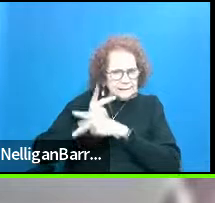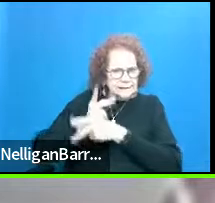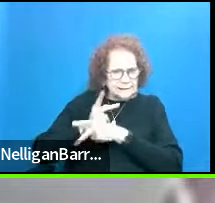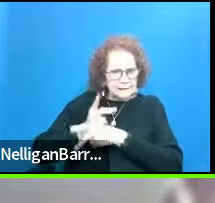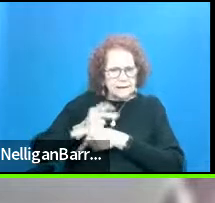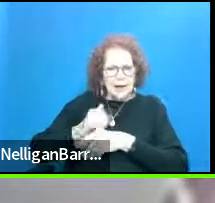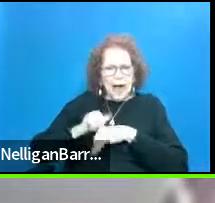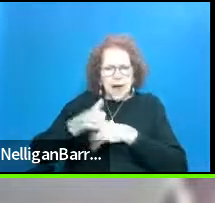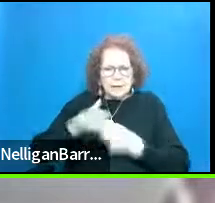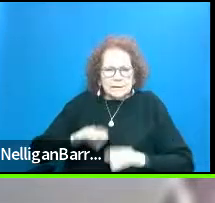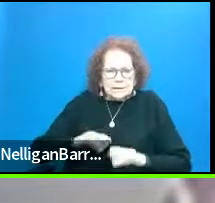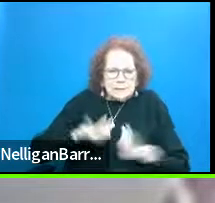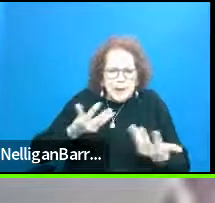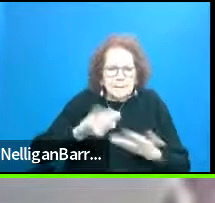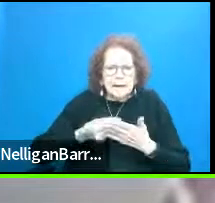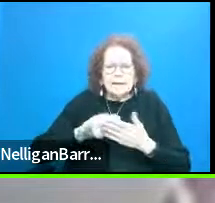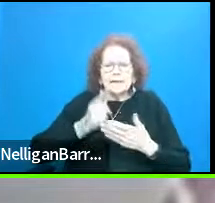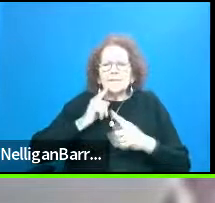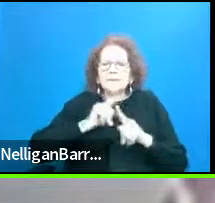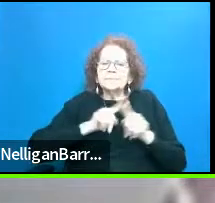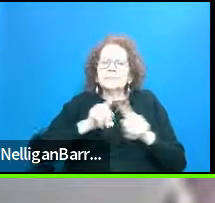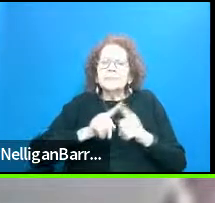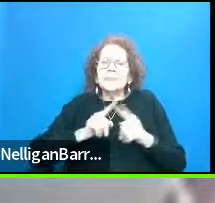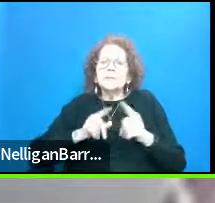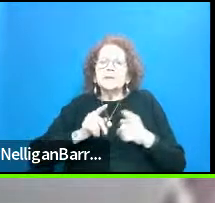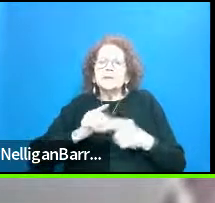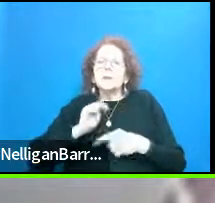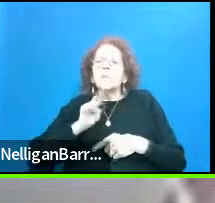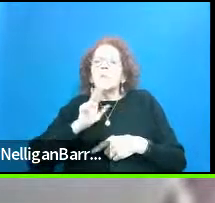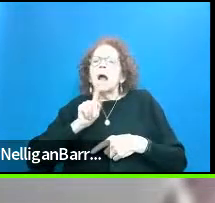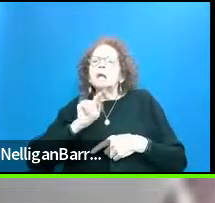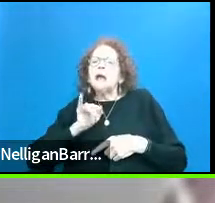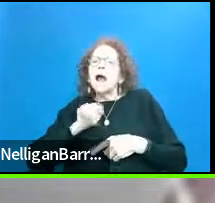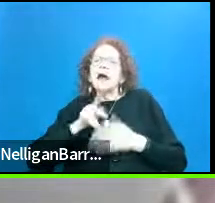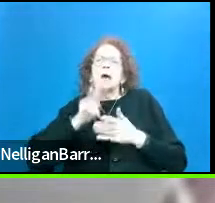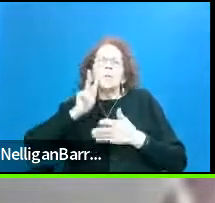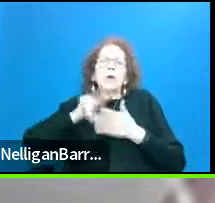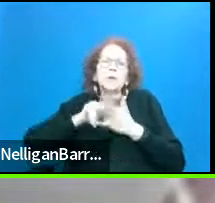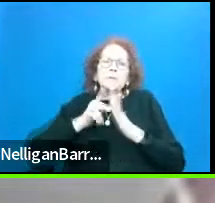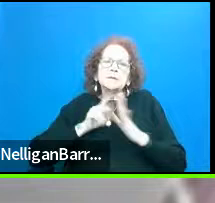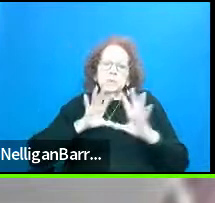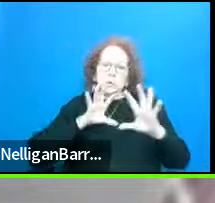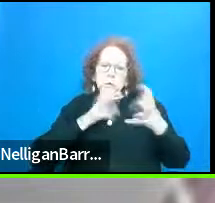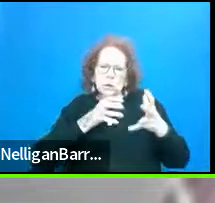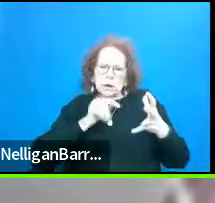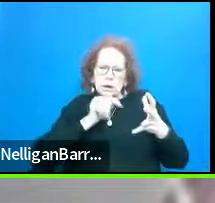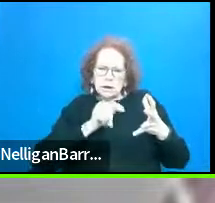unit, not necessarily just a workforce development unit, so other departments can use it.